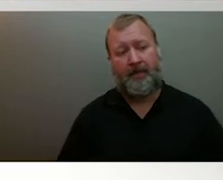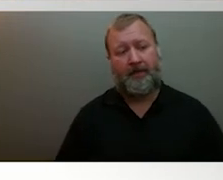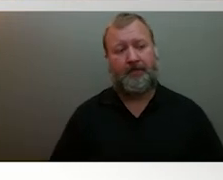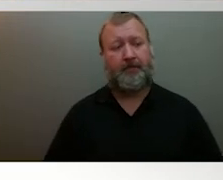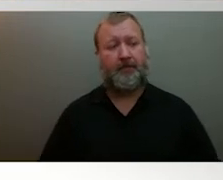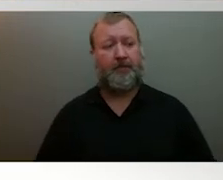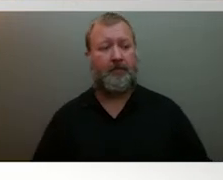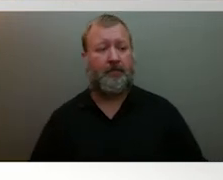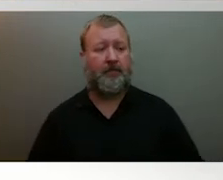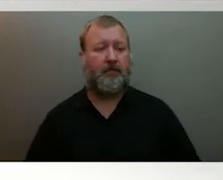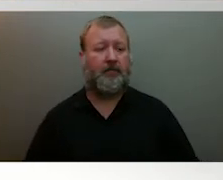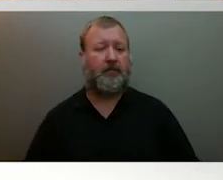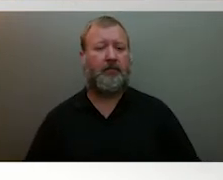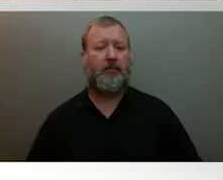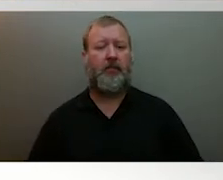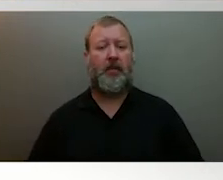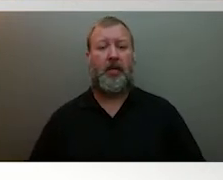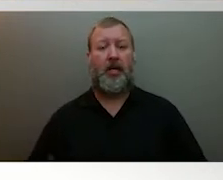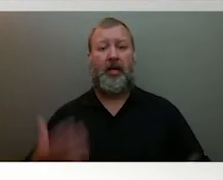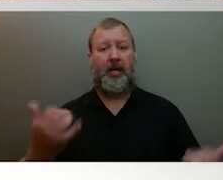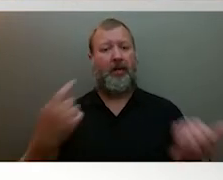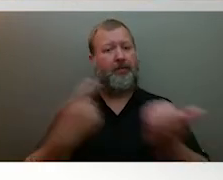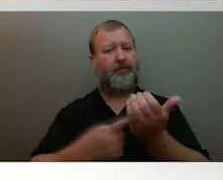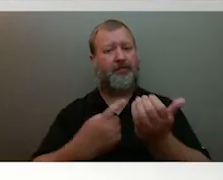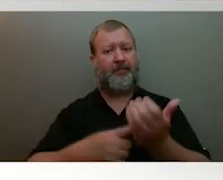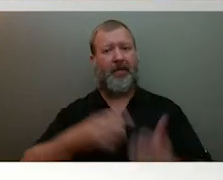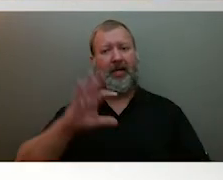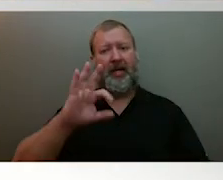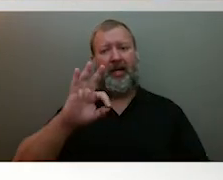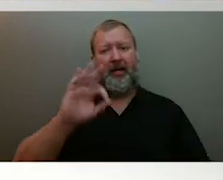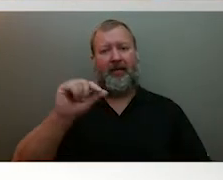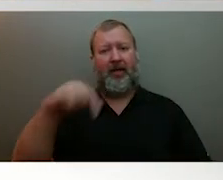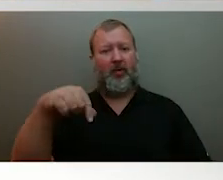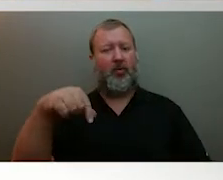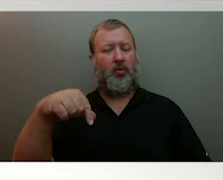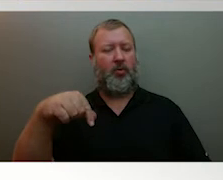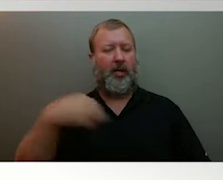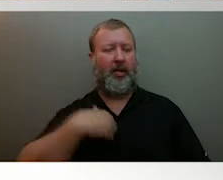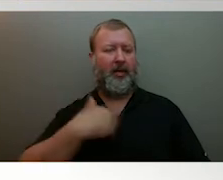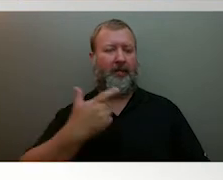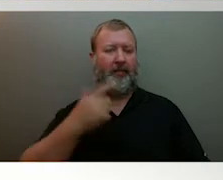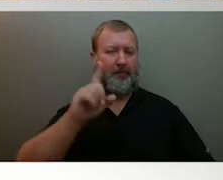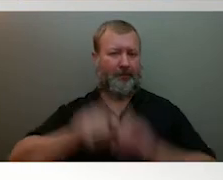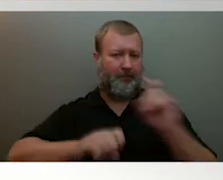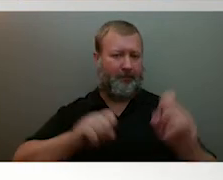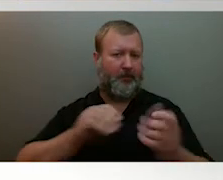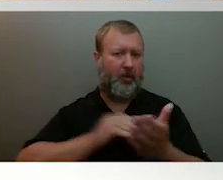So these are some of the frequently asked questions that I get from parents at the Bureau.